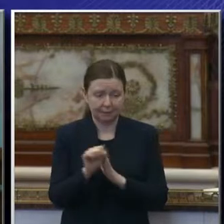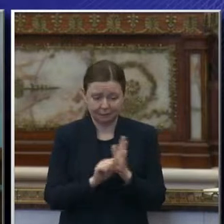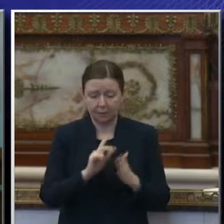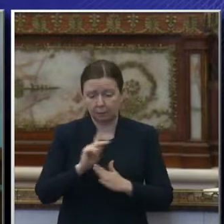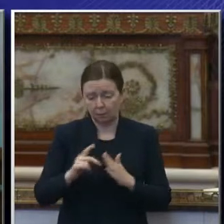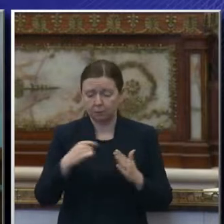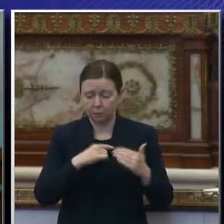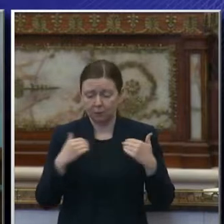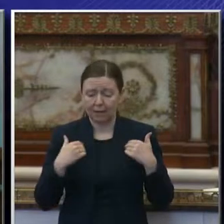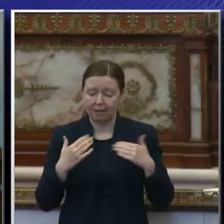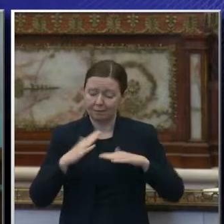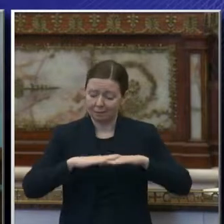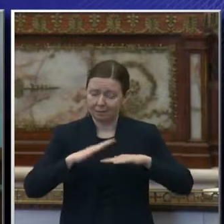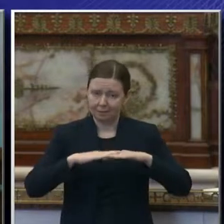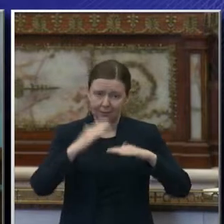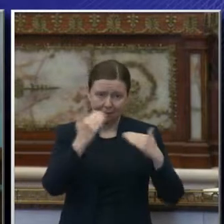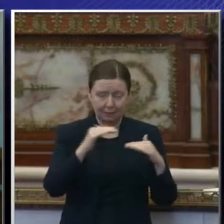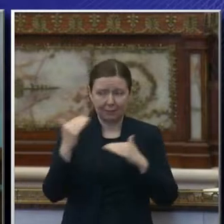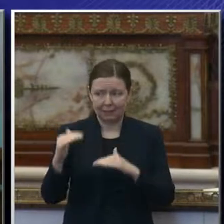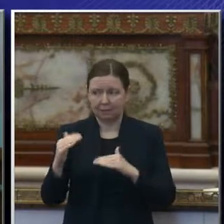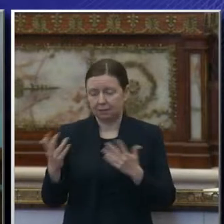have limited sort of